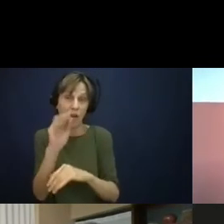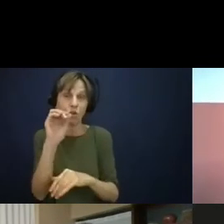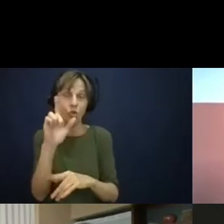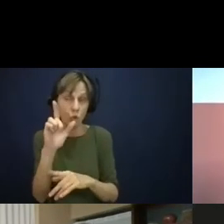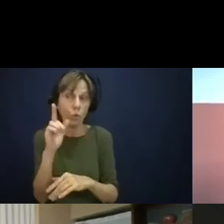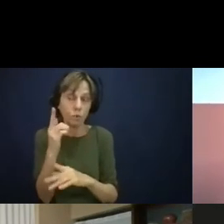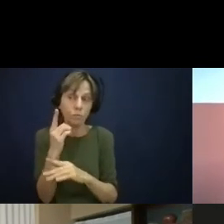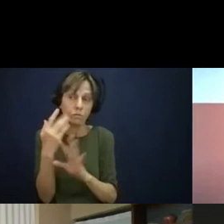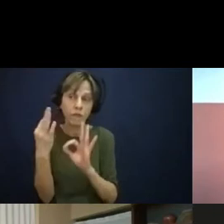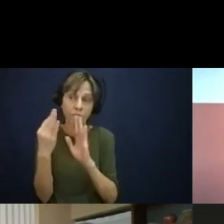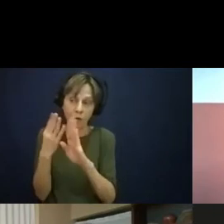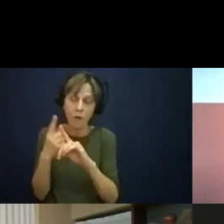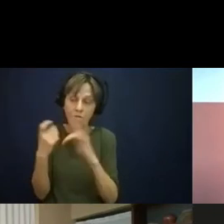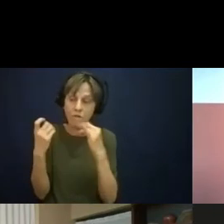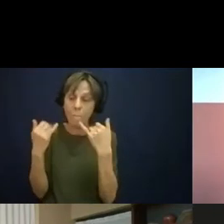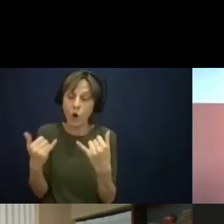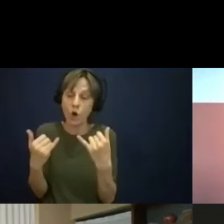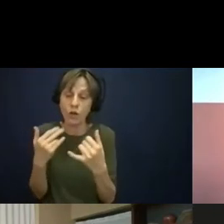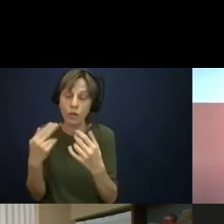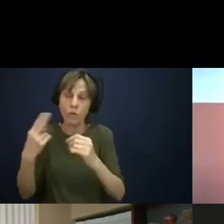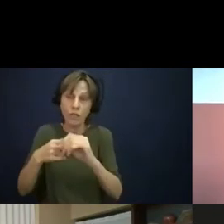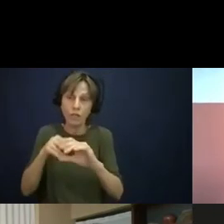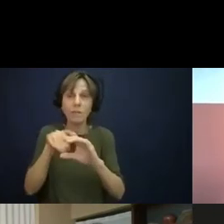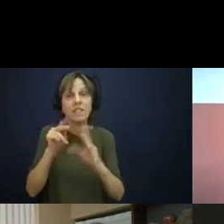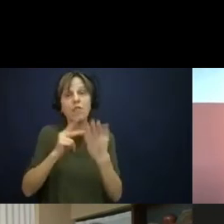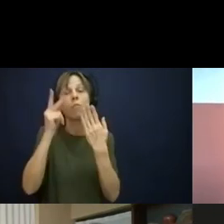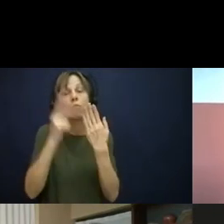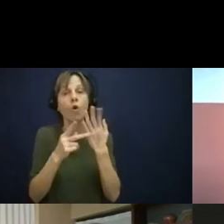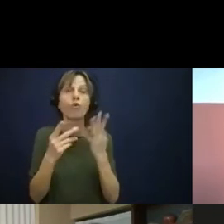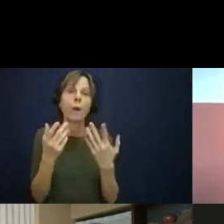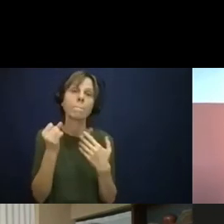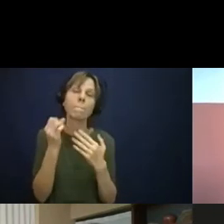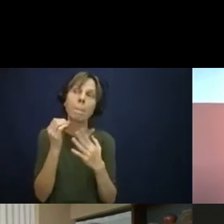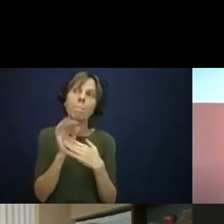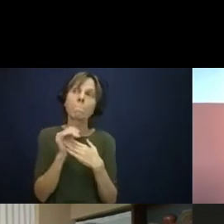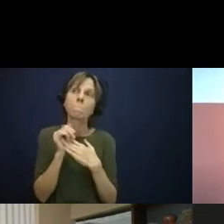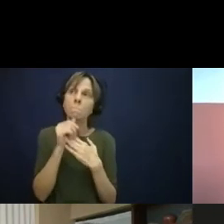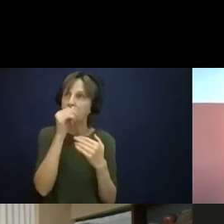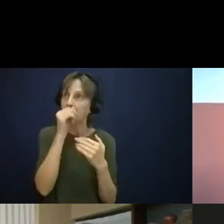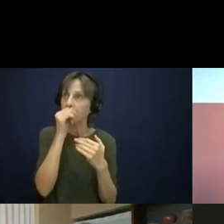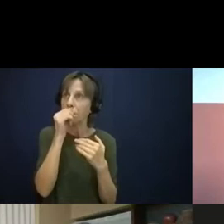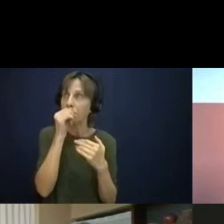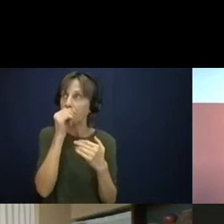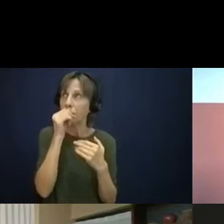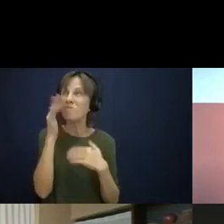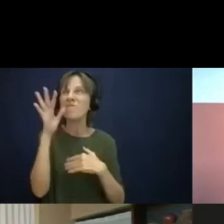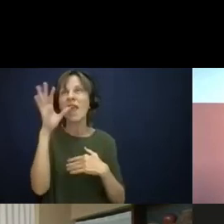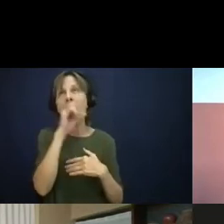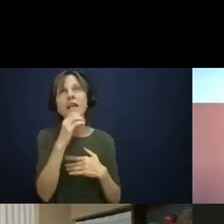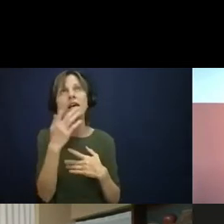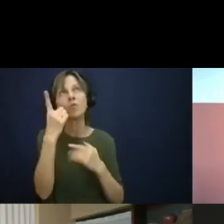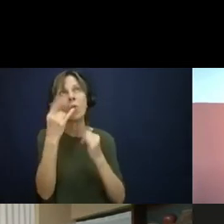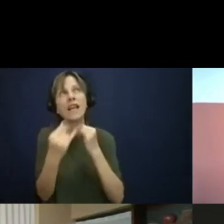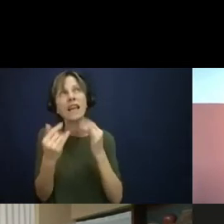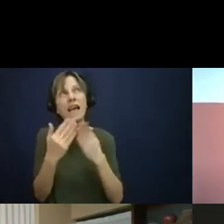feedback from current participants in the program. So then I guess one last thing I